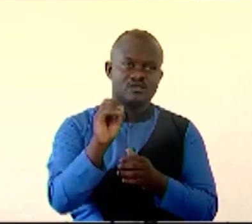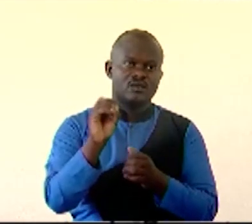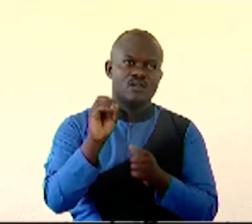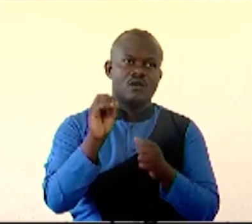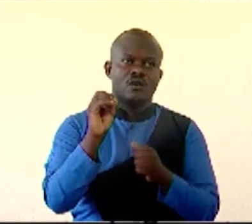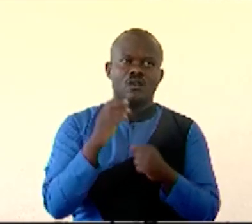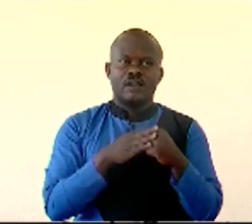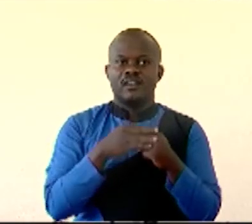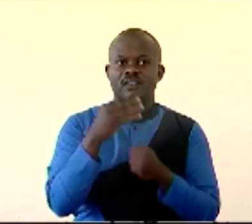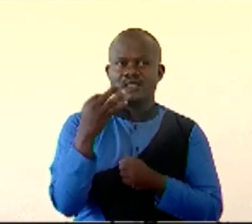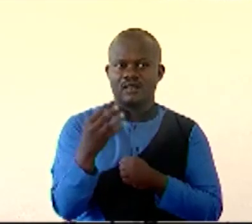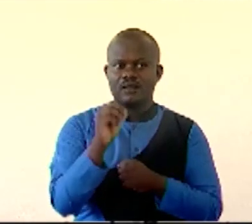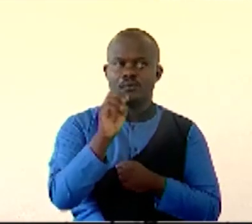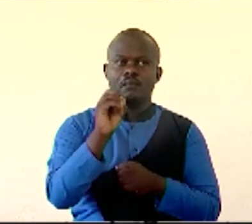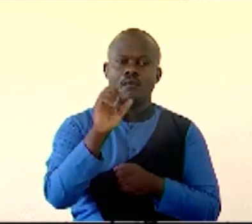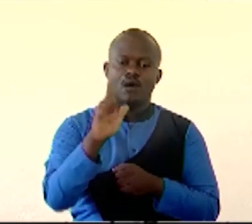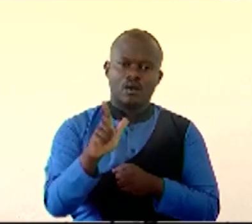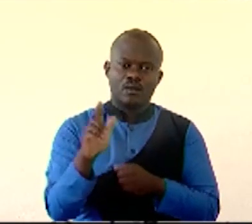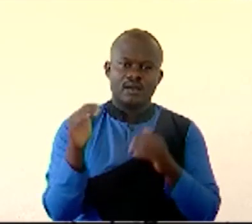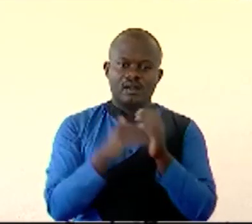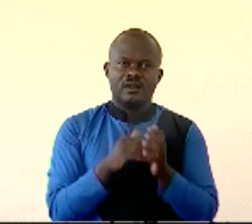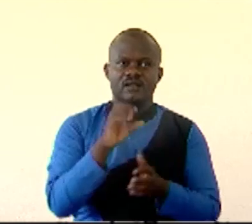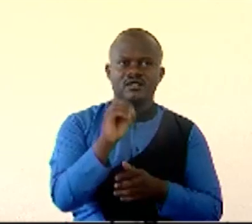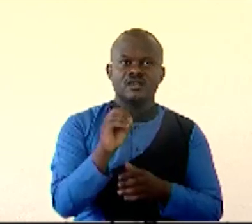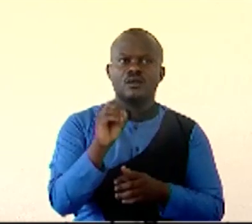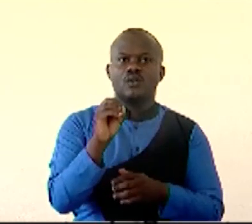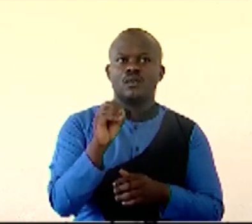0.083 mole and